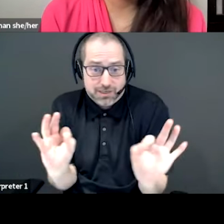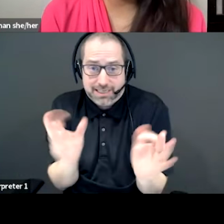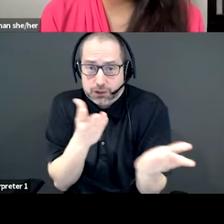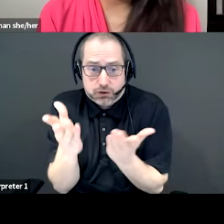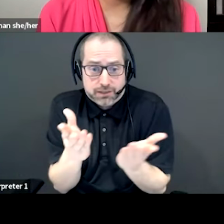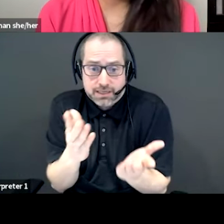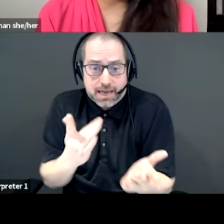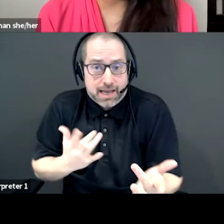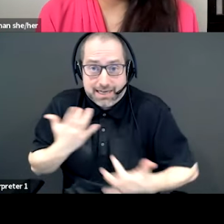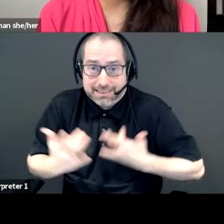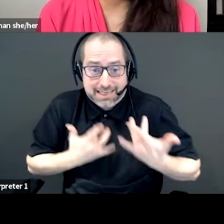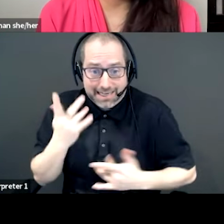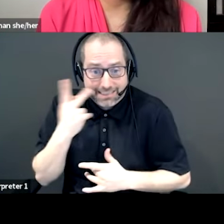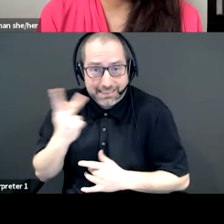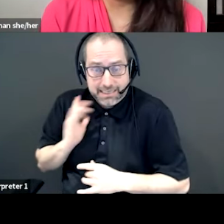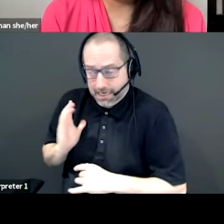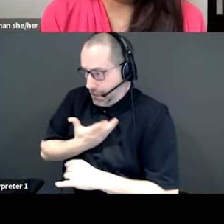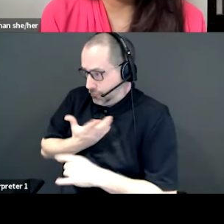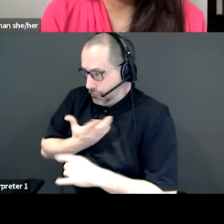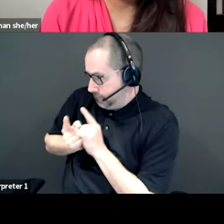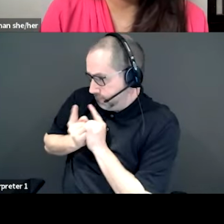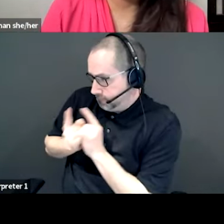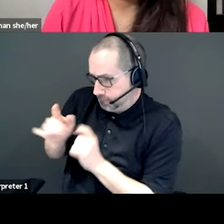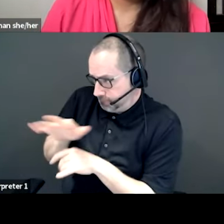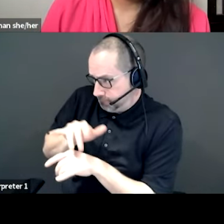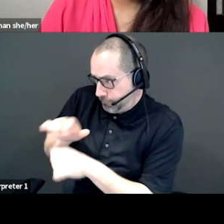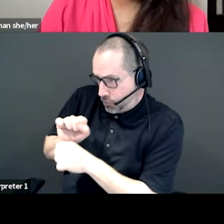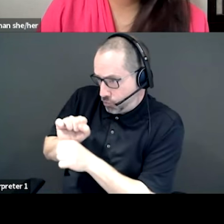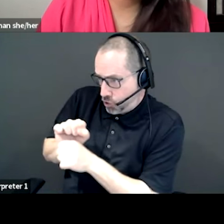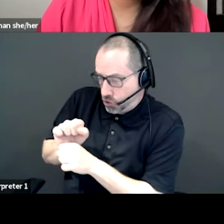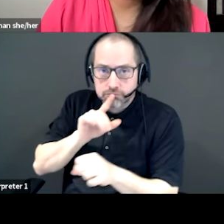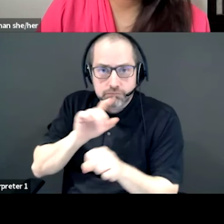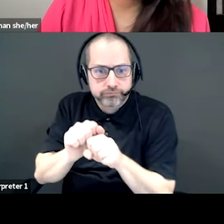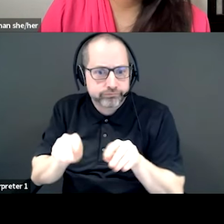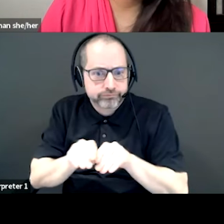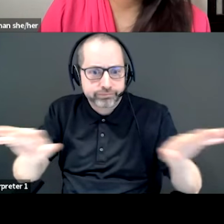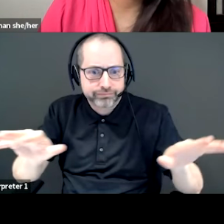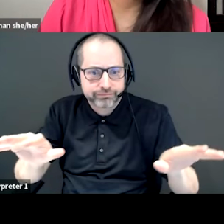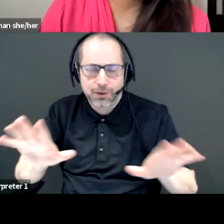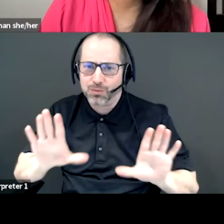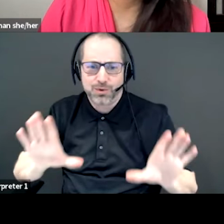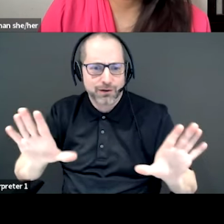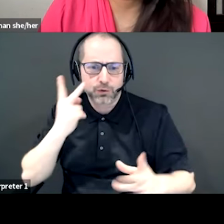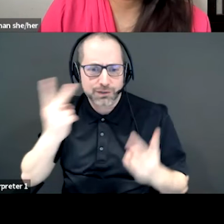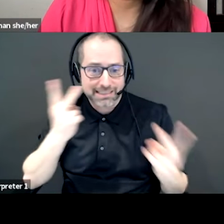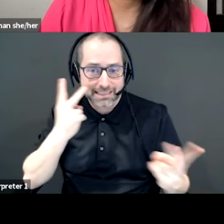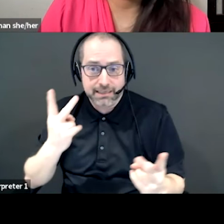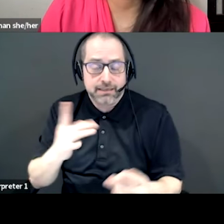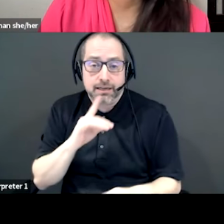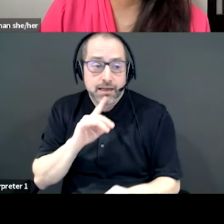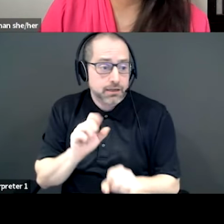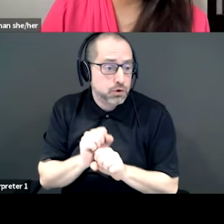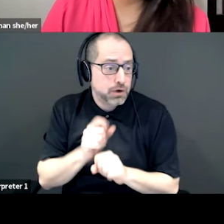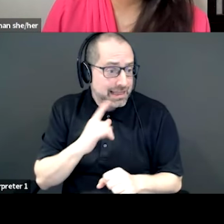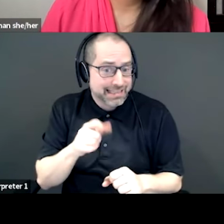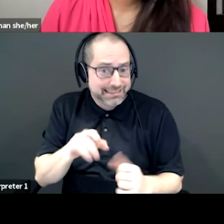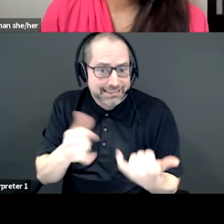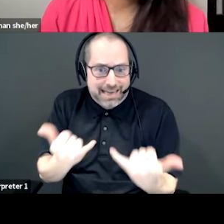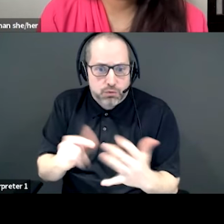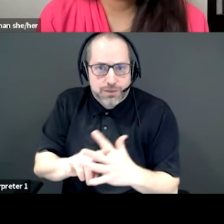peers amplified on your own campuses and your own workplaces. I really do think that this is a movement of how we do this